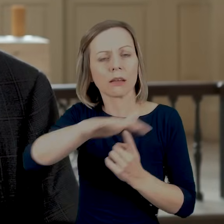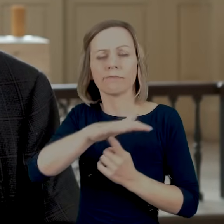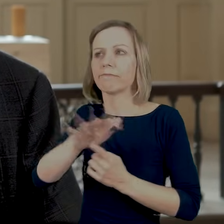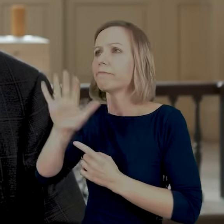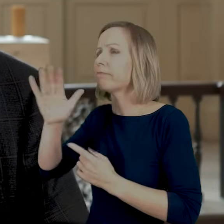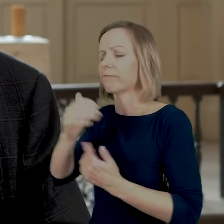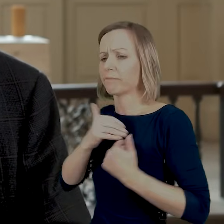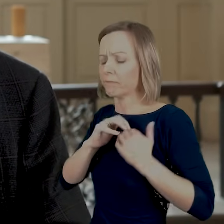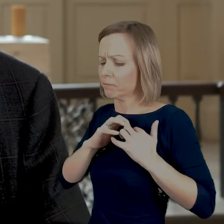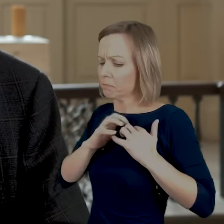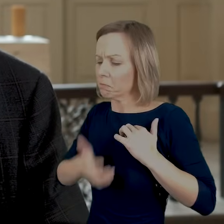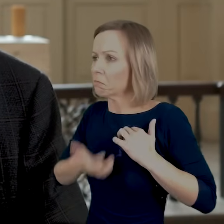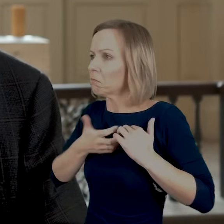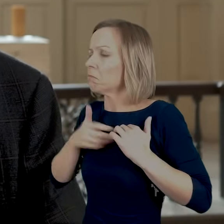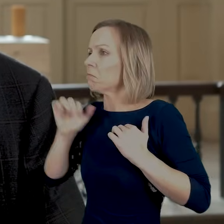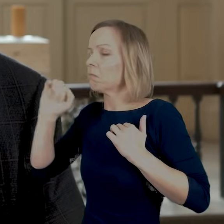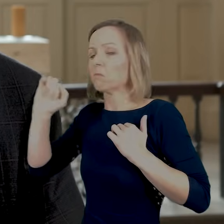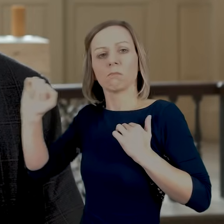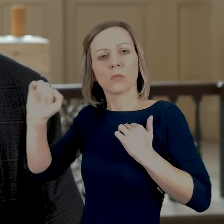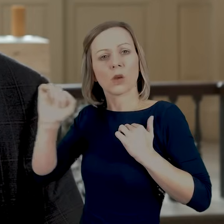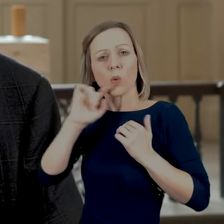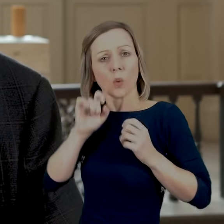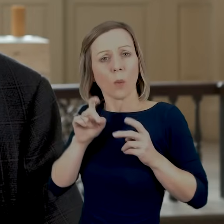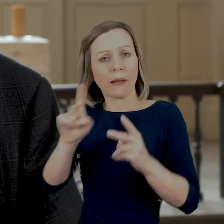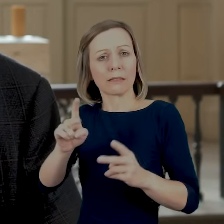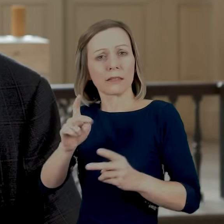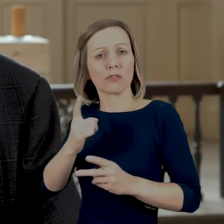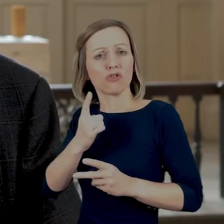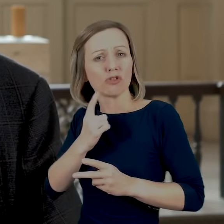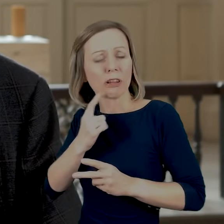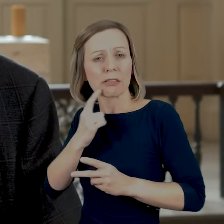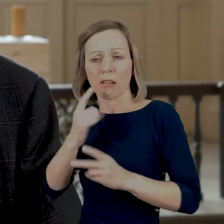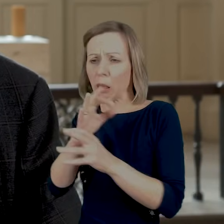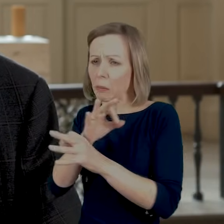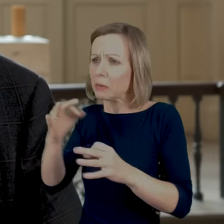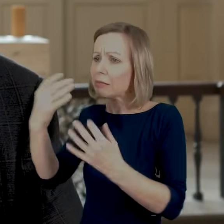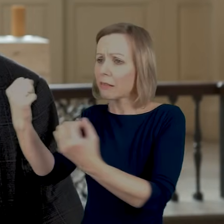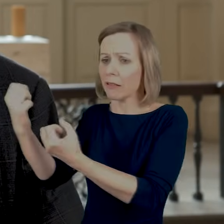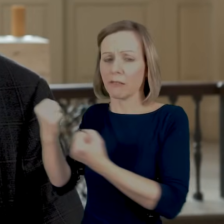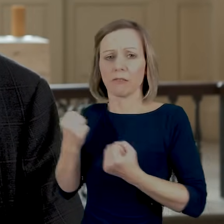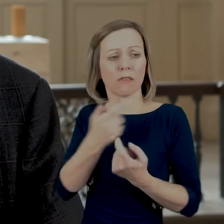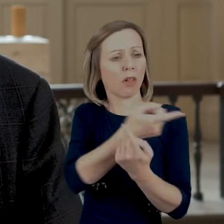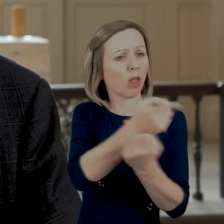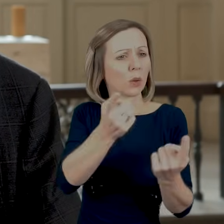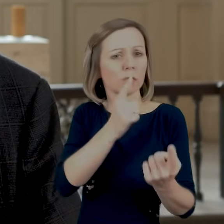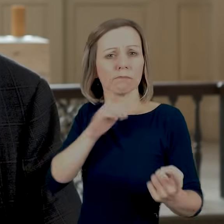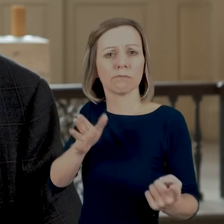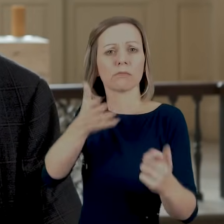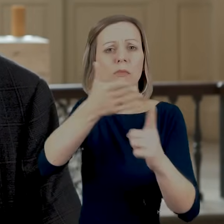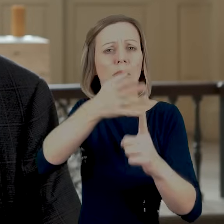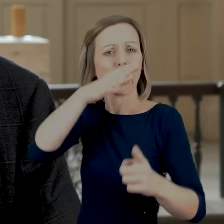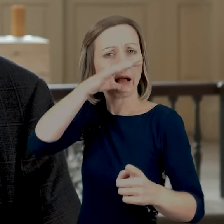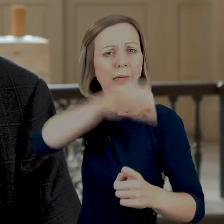Broken-hearted God, your ways are ways of gentleness and all your paths are peace. Speak to the hearts of those intent on hatred